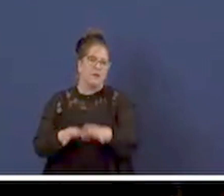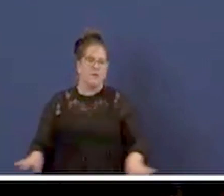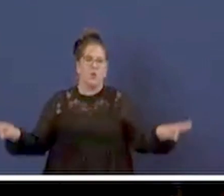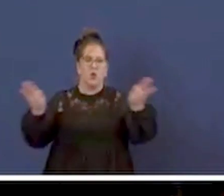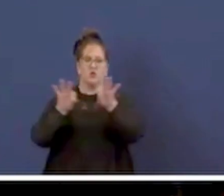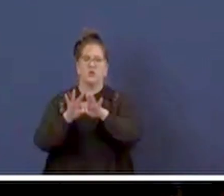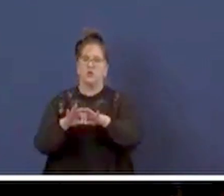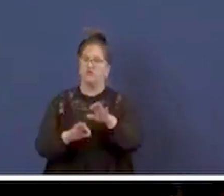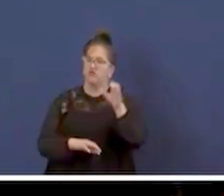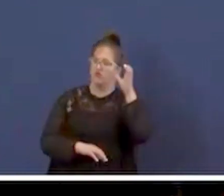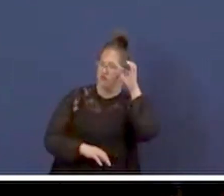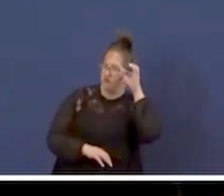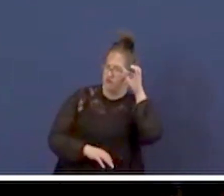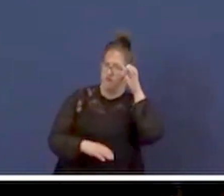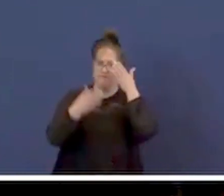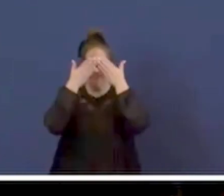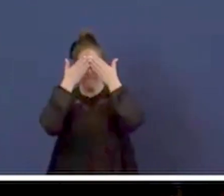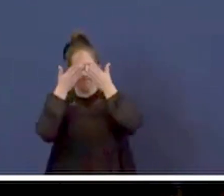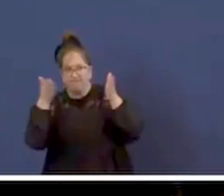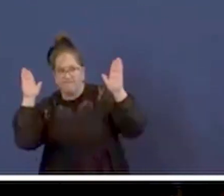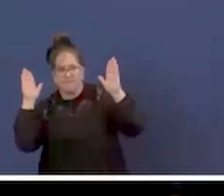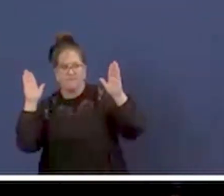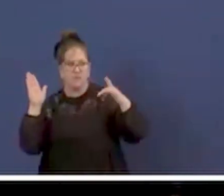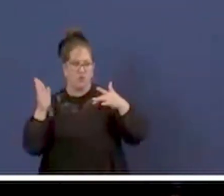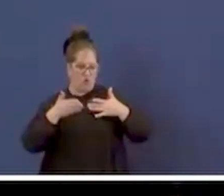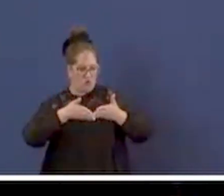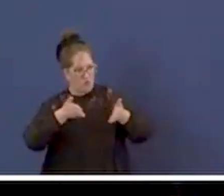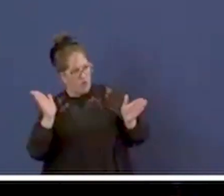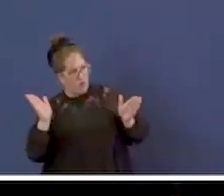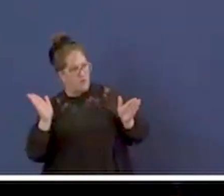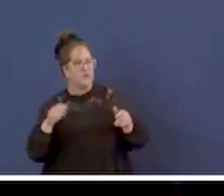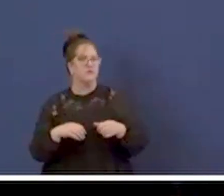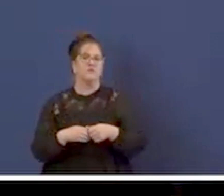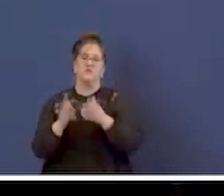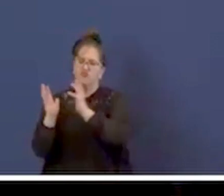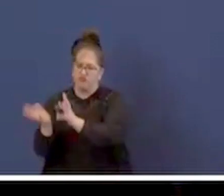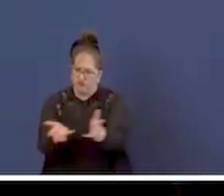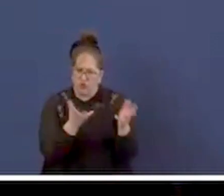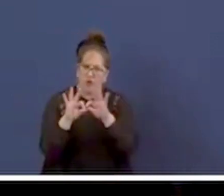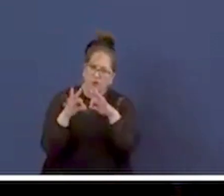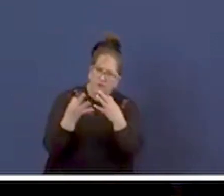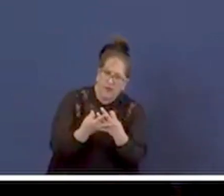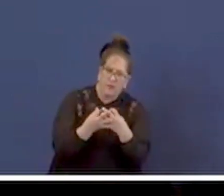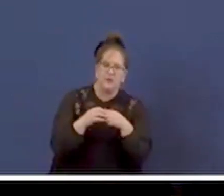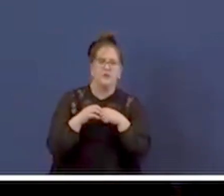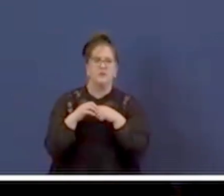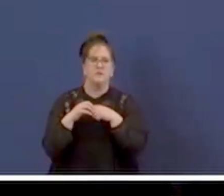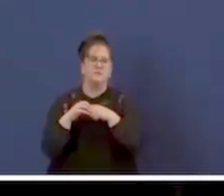ears open, your mind open, your heart open, talk with families,